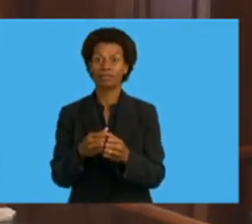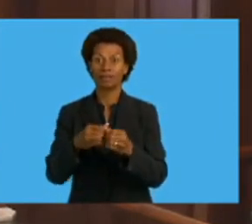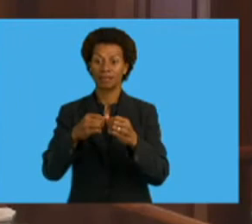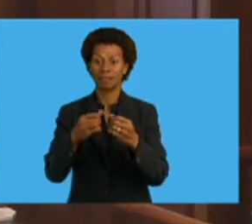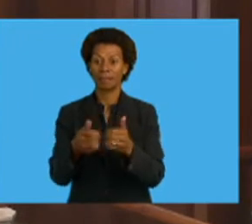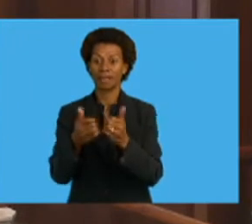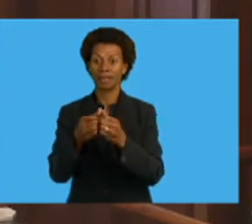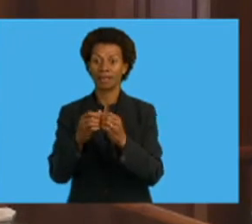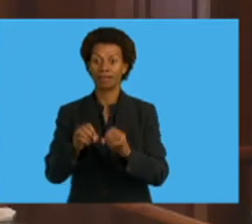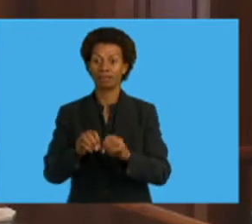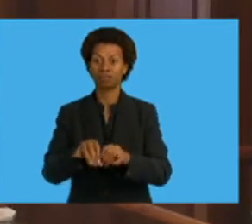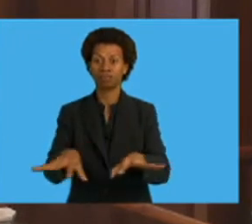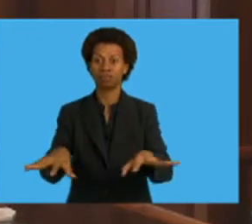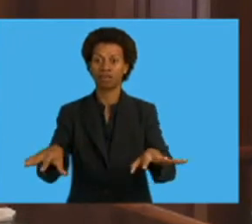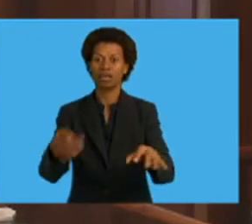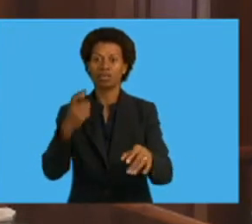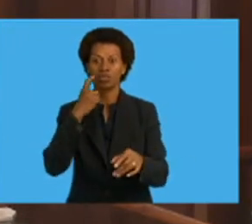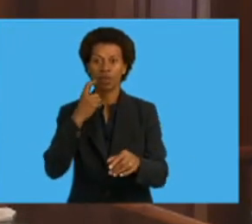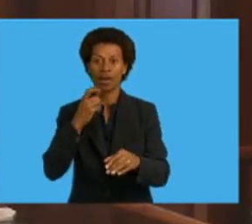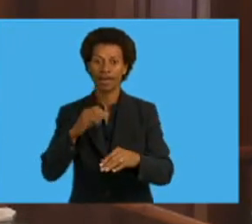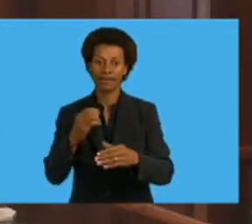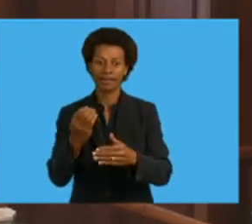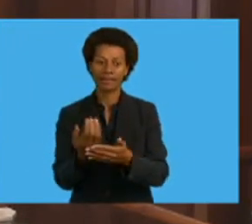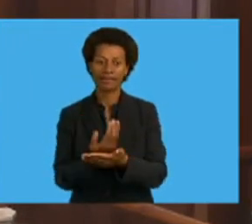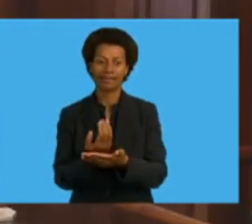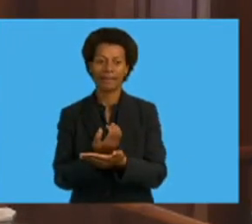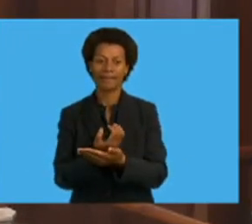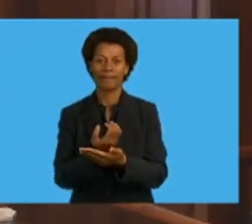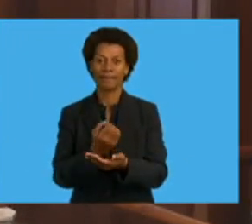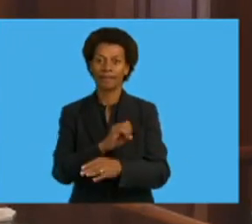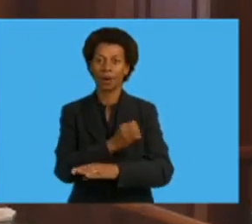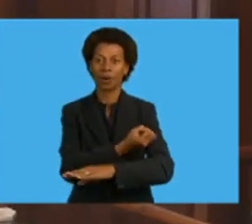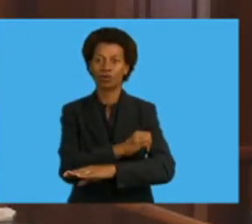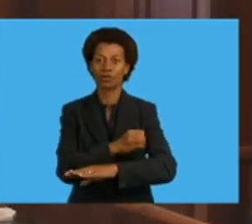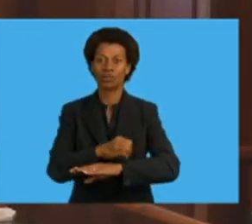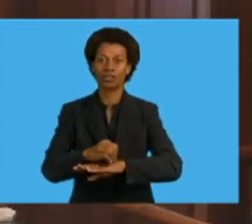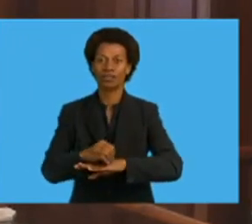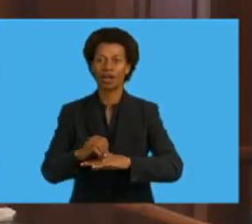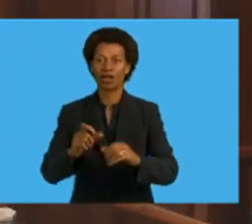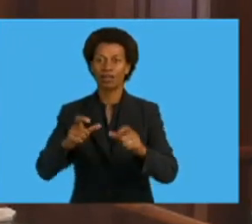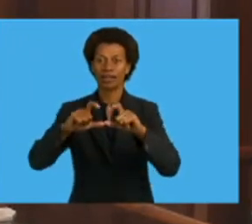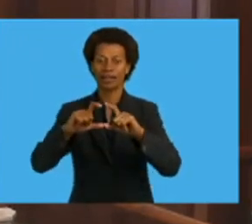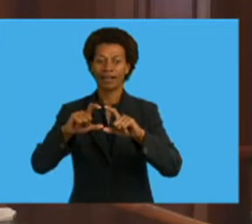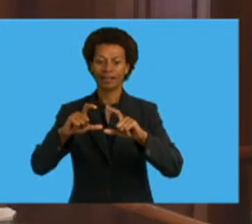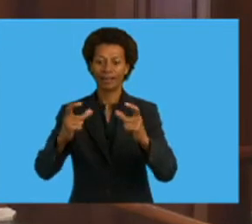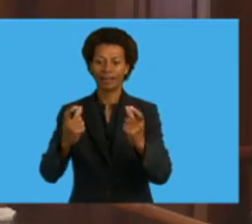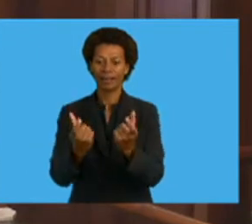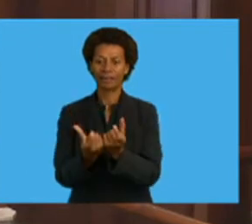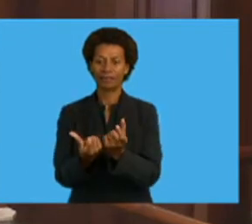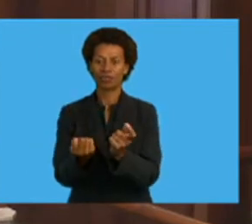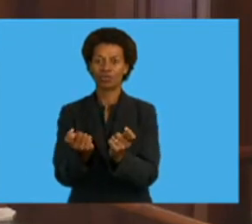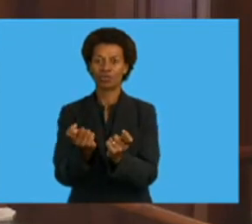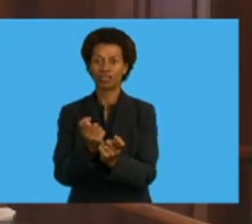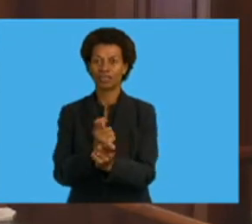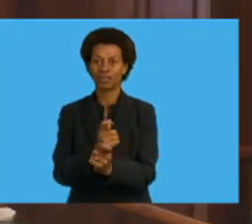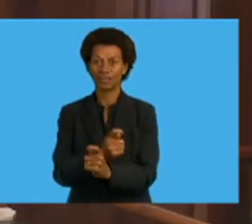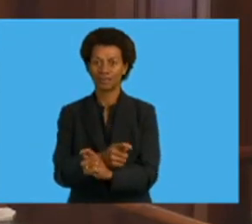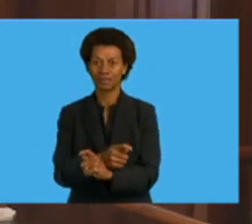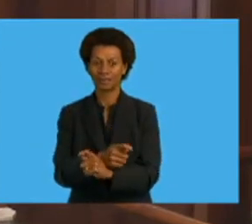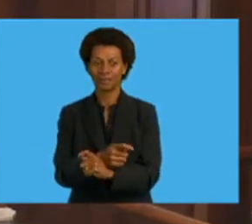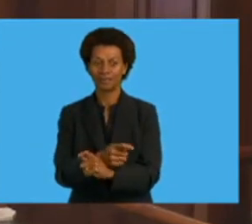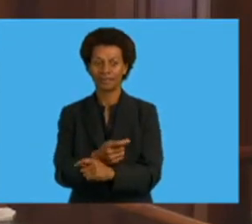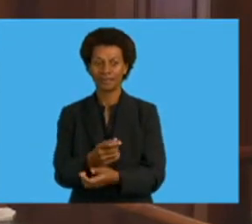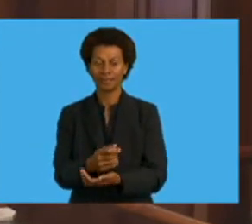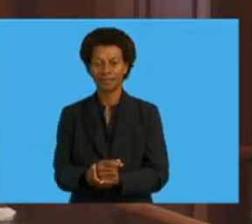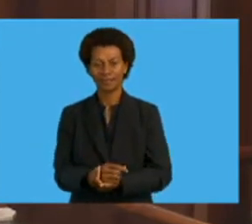the fight to save our oceans and the campaign of global action on climate change. Yeah, yeah, yeah, yeah. And underpinning all